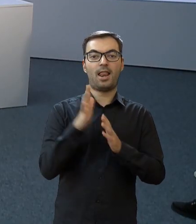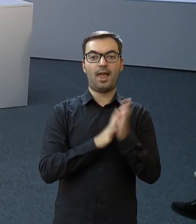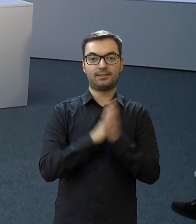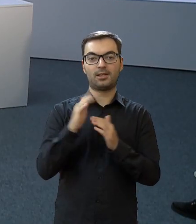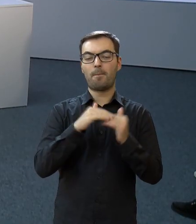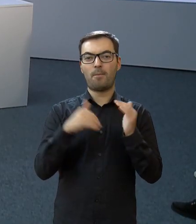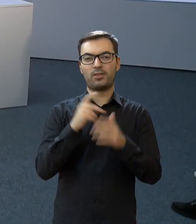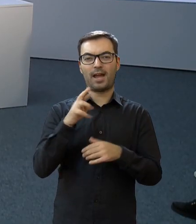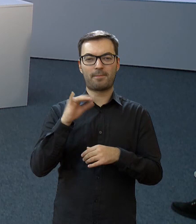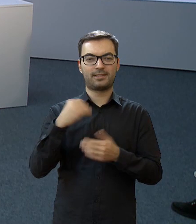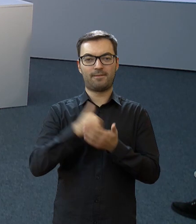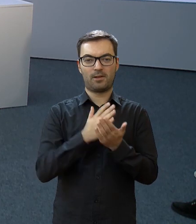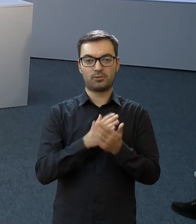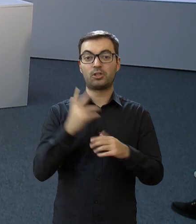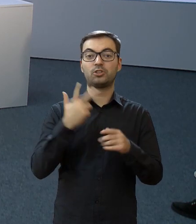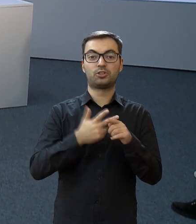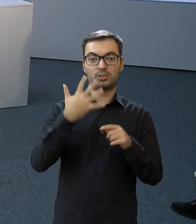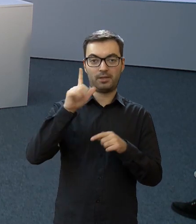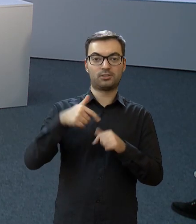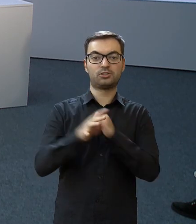saw the turnout of